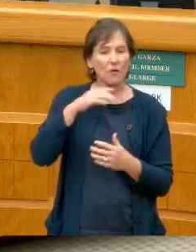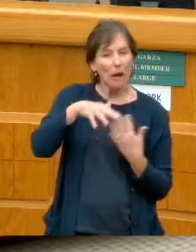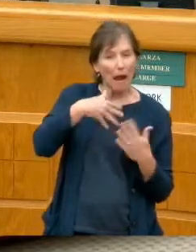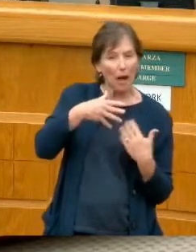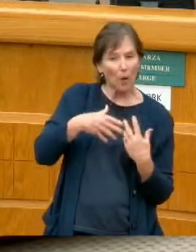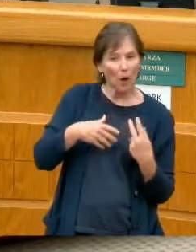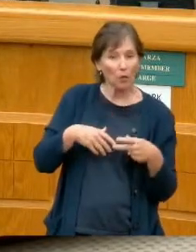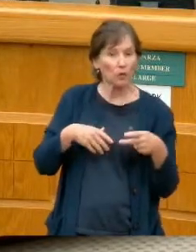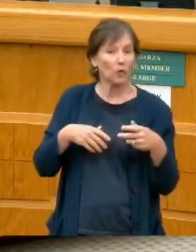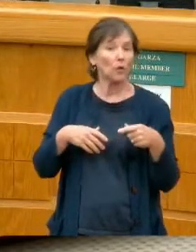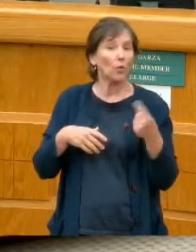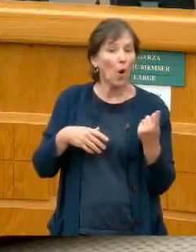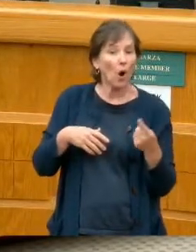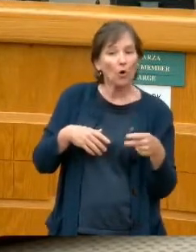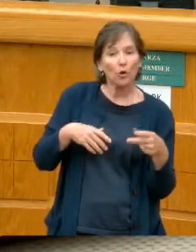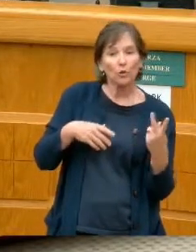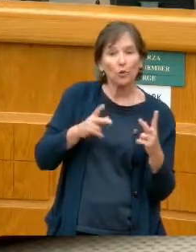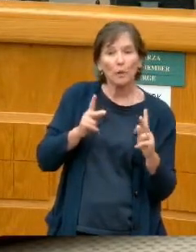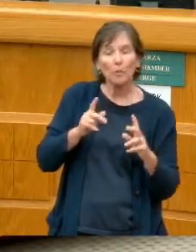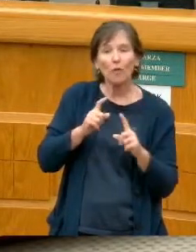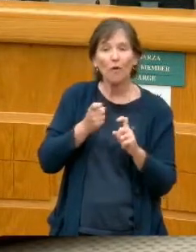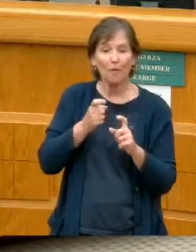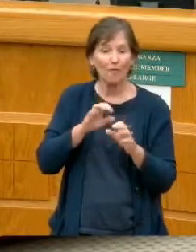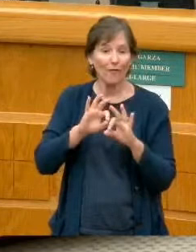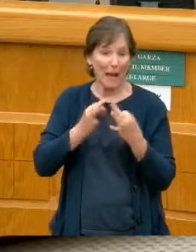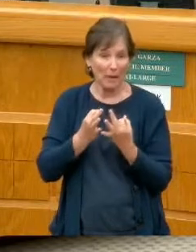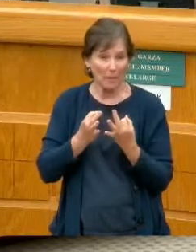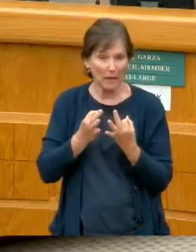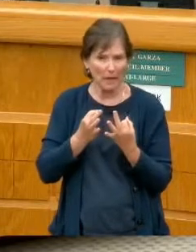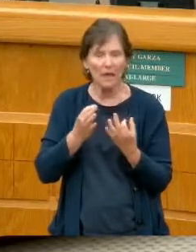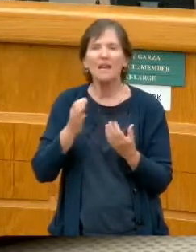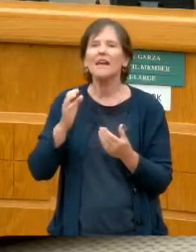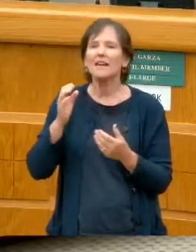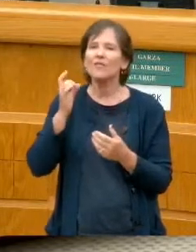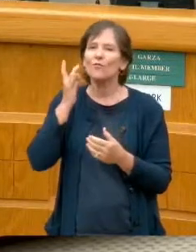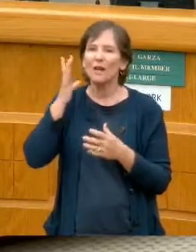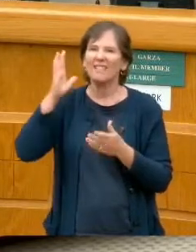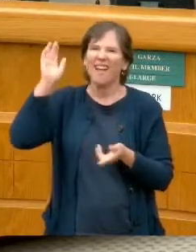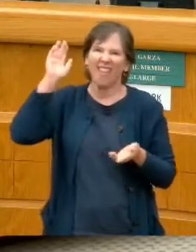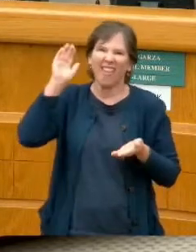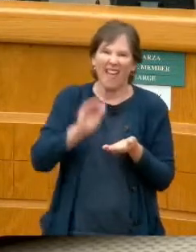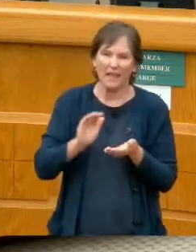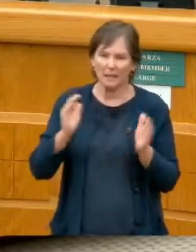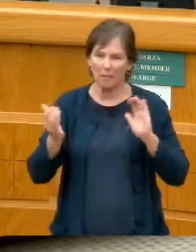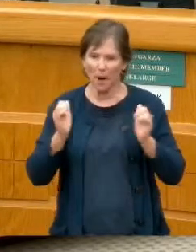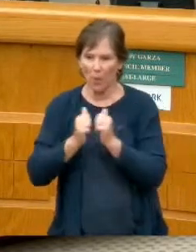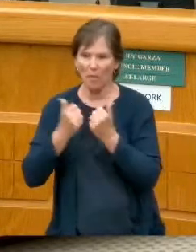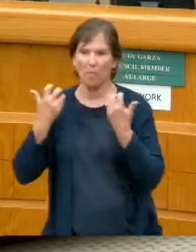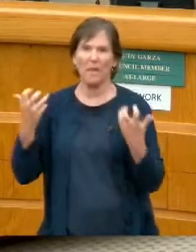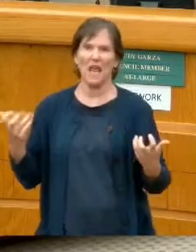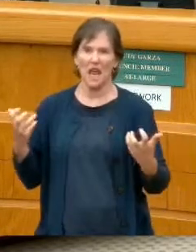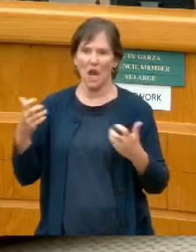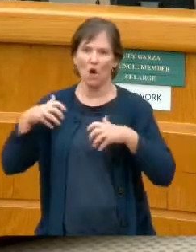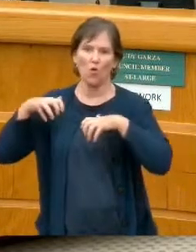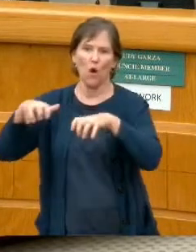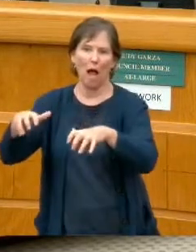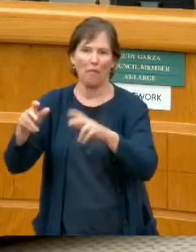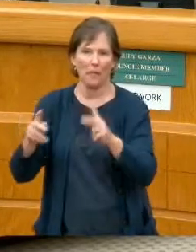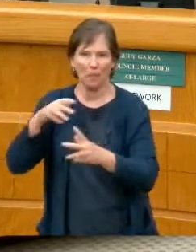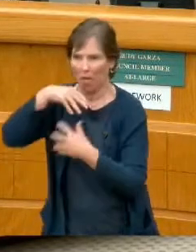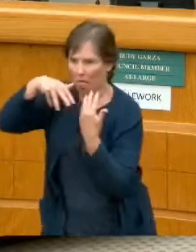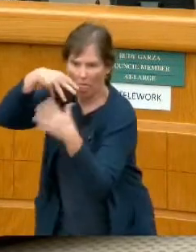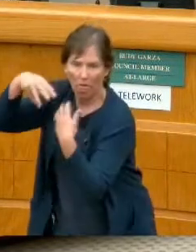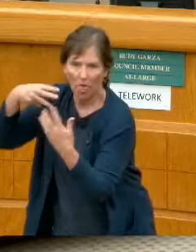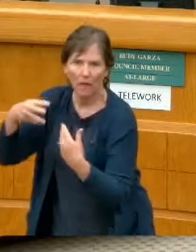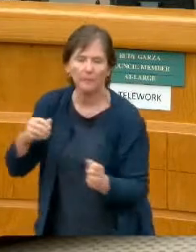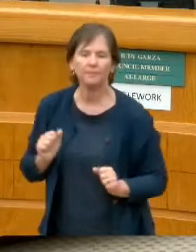less risky than being around large crowds of strangers, which comes with a lot more risk. Being around people